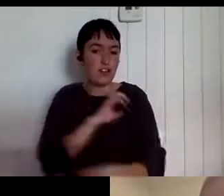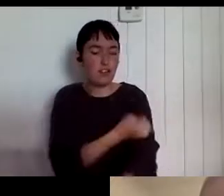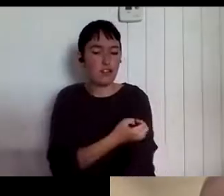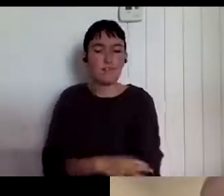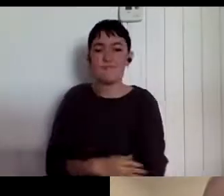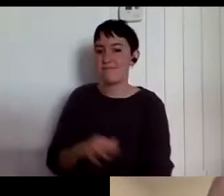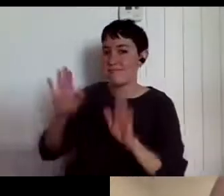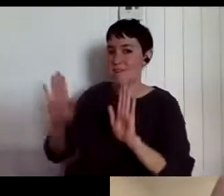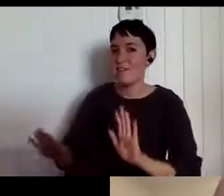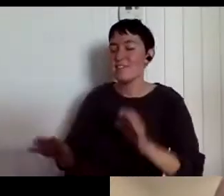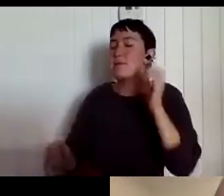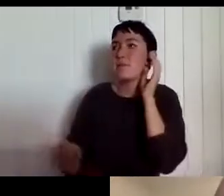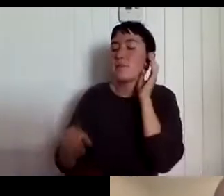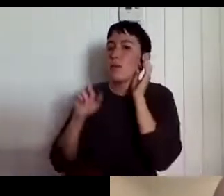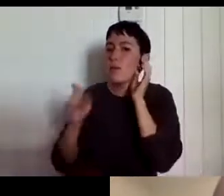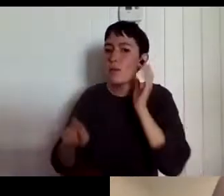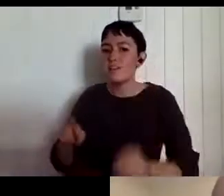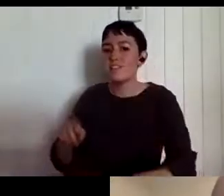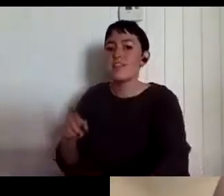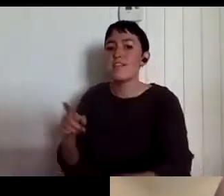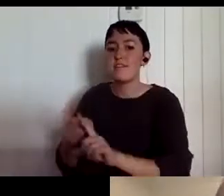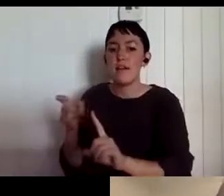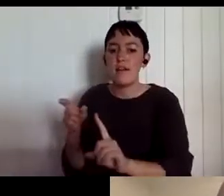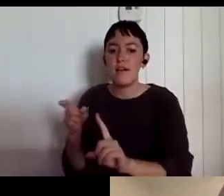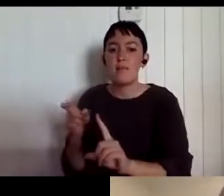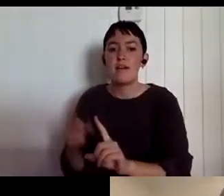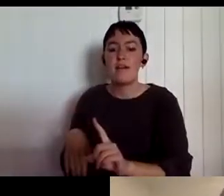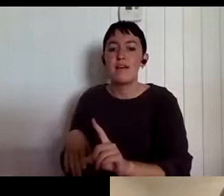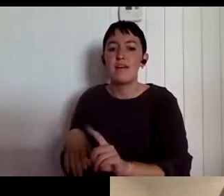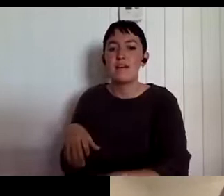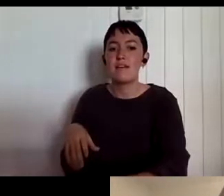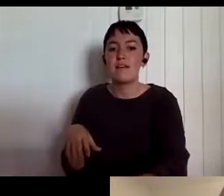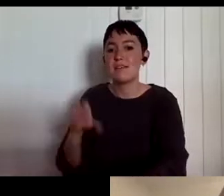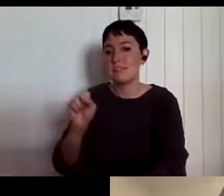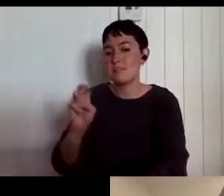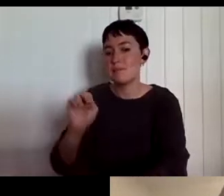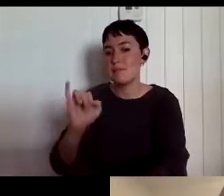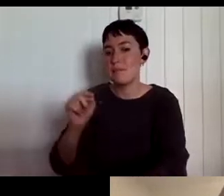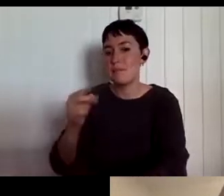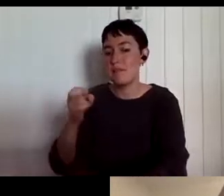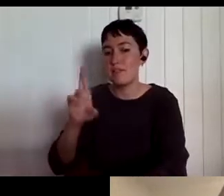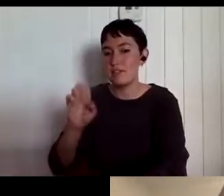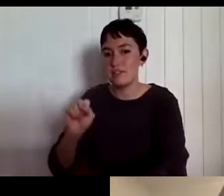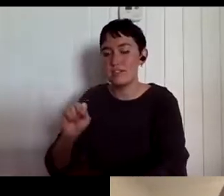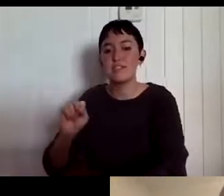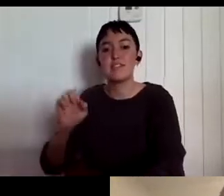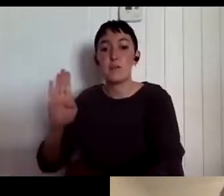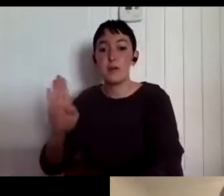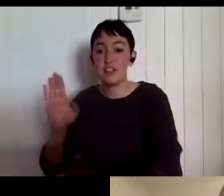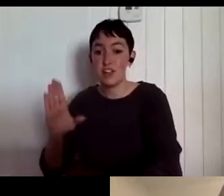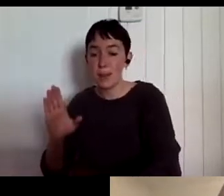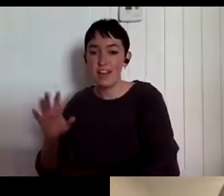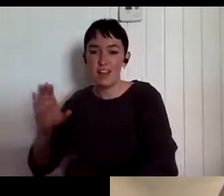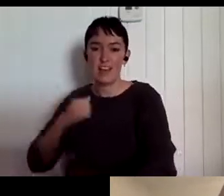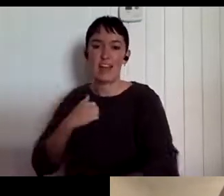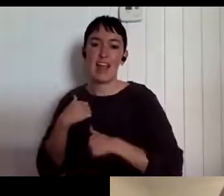really practical question here from Smithers, British Columbia. in Canada. This is a seventh grade